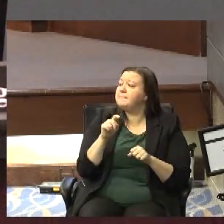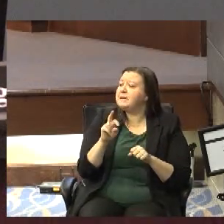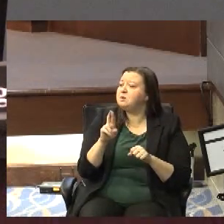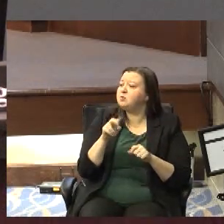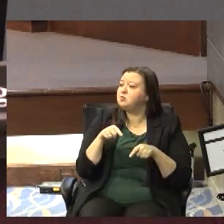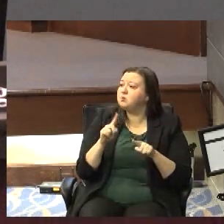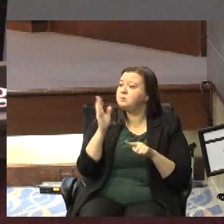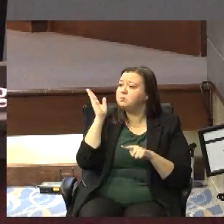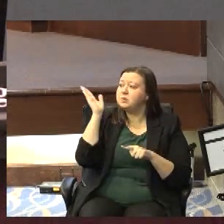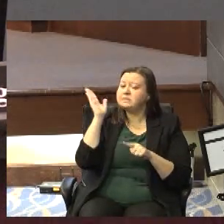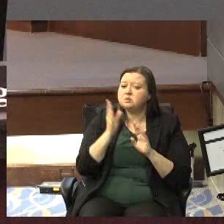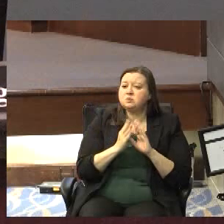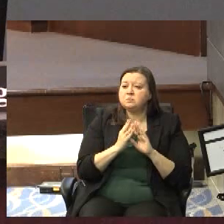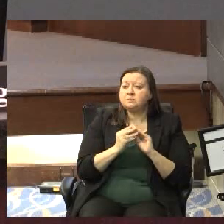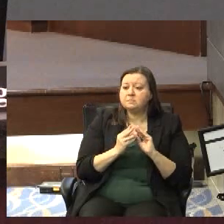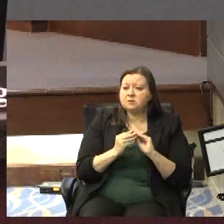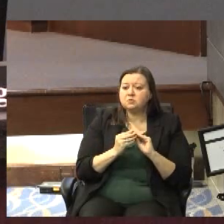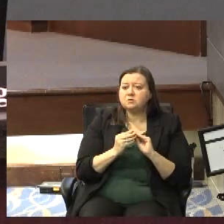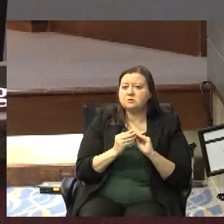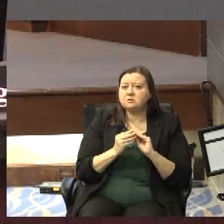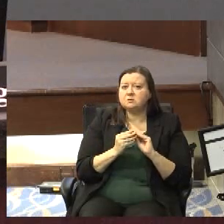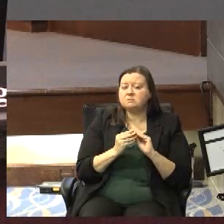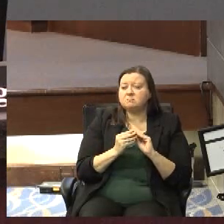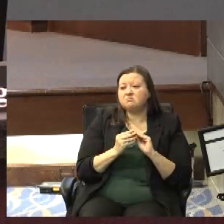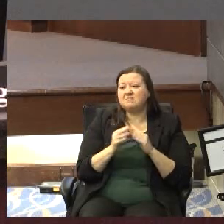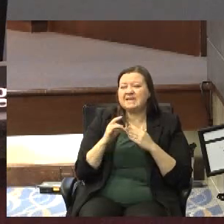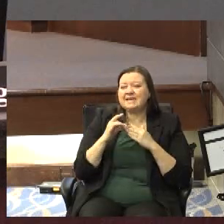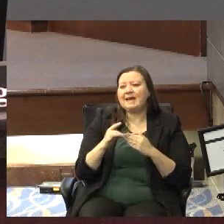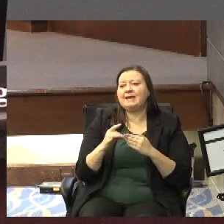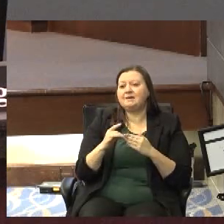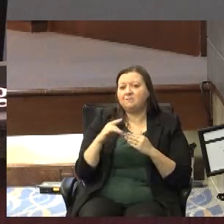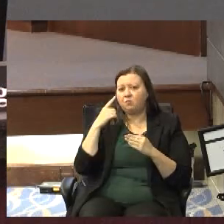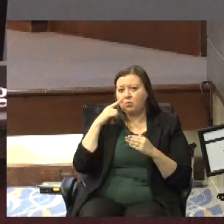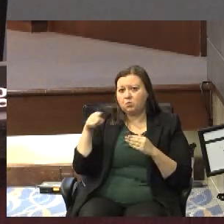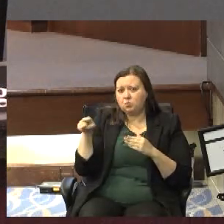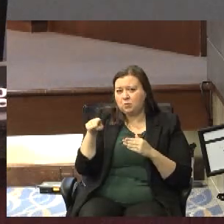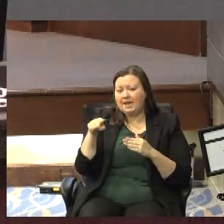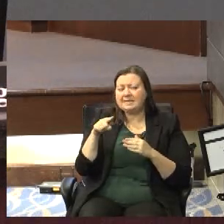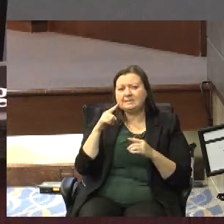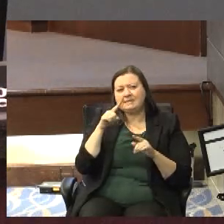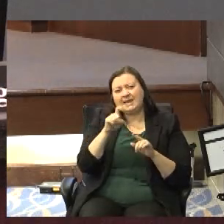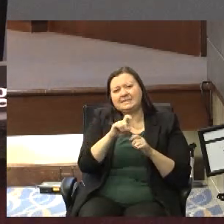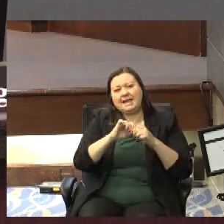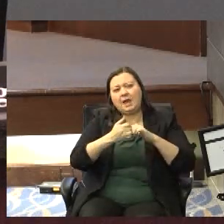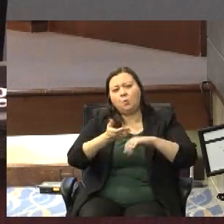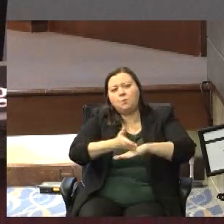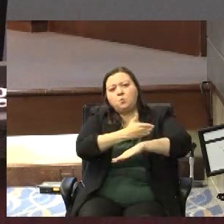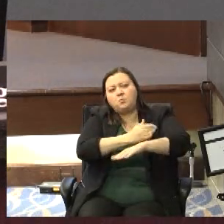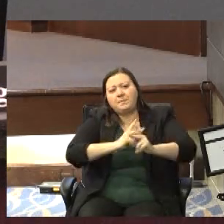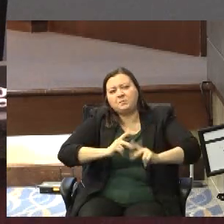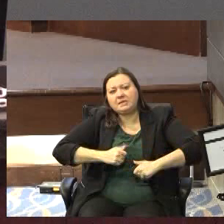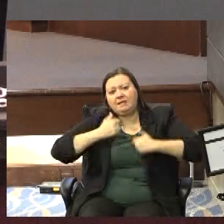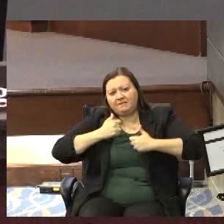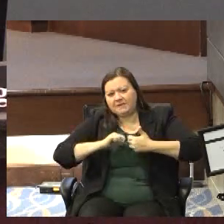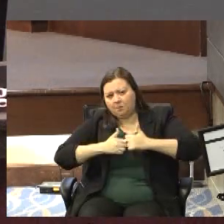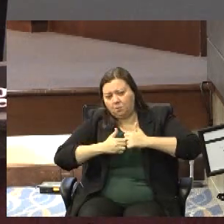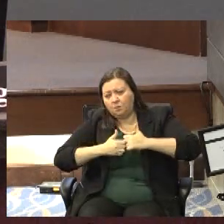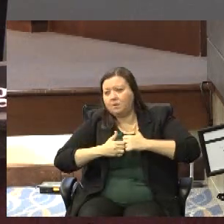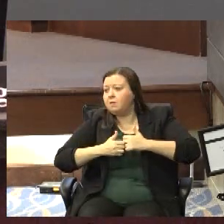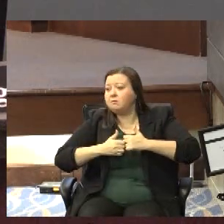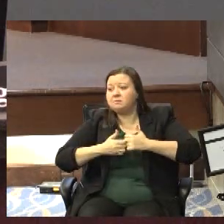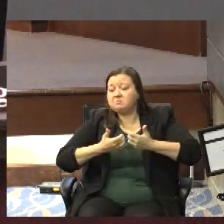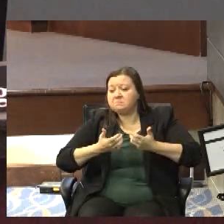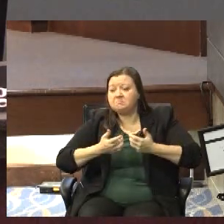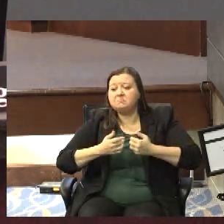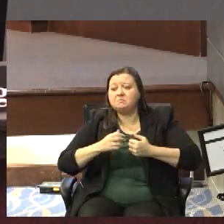your presentation that sort of a guiding principle for you guys is asking the question of how does this improve people's lives? This is not a gotcha